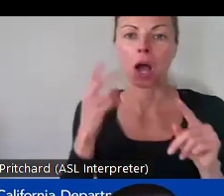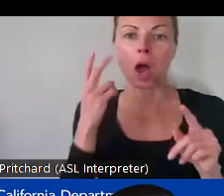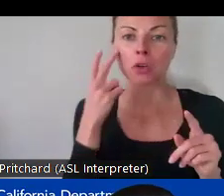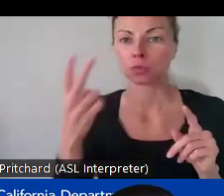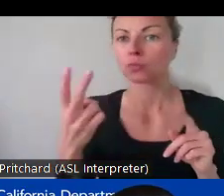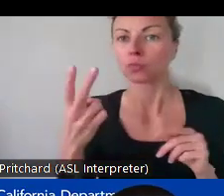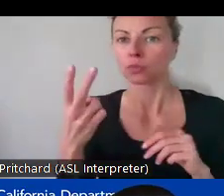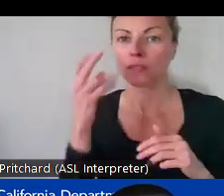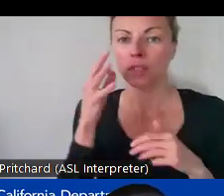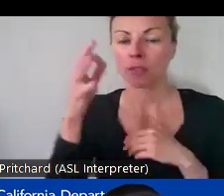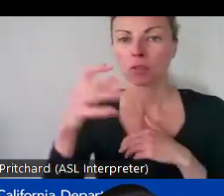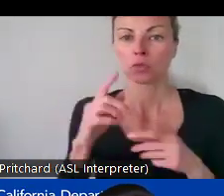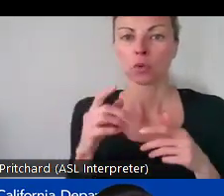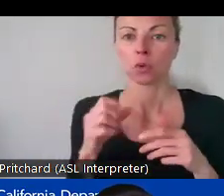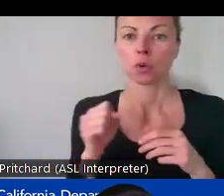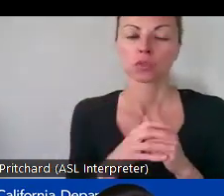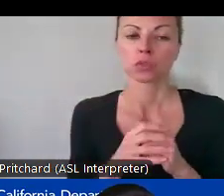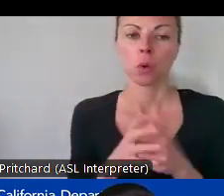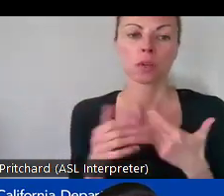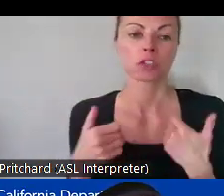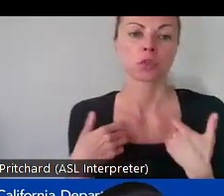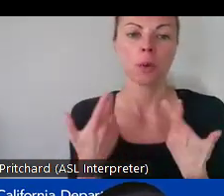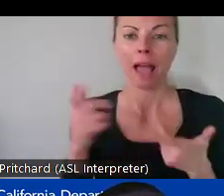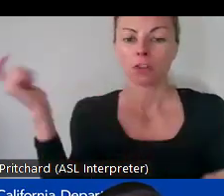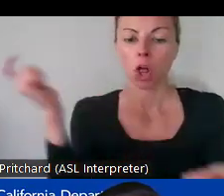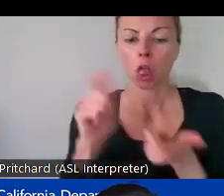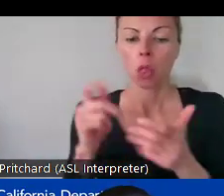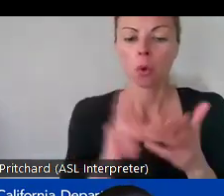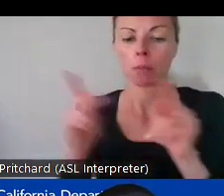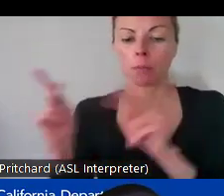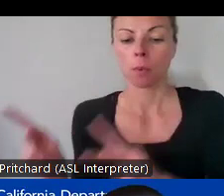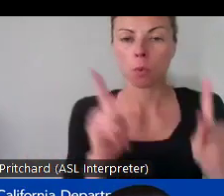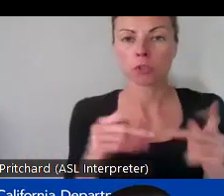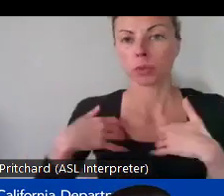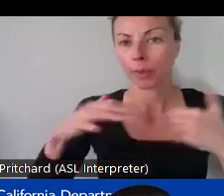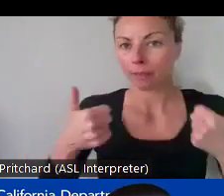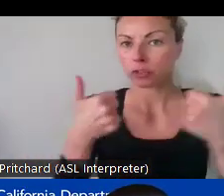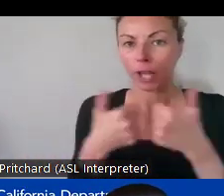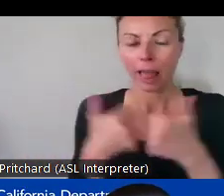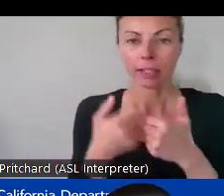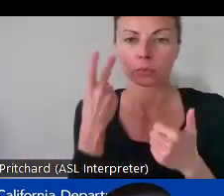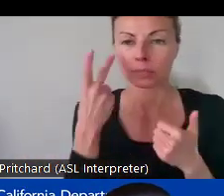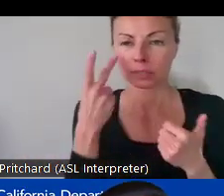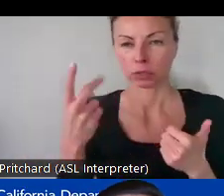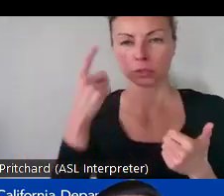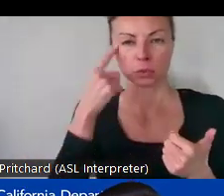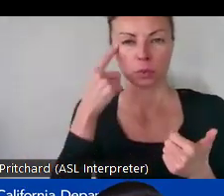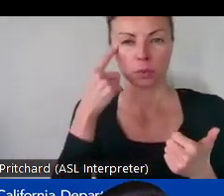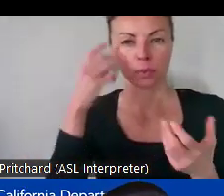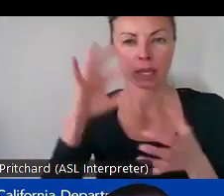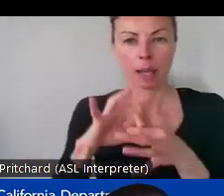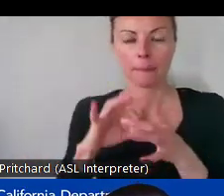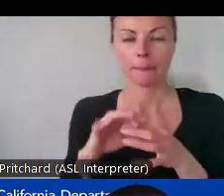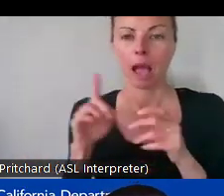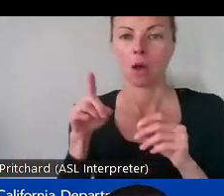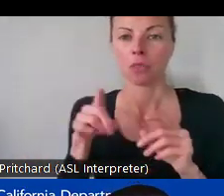But with the lower proportion of that 18 to 59 population, there's also some challenges, right? Thinking about how does this population shift impact the actual economy